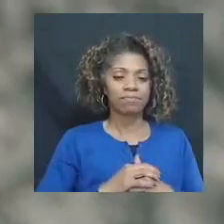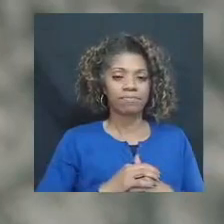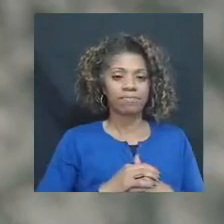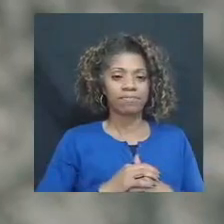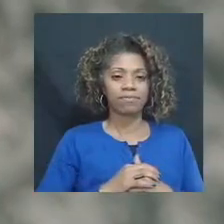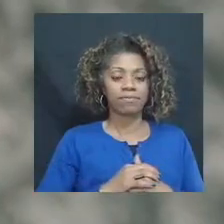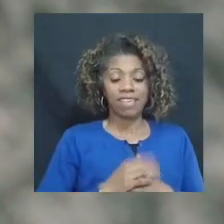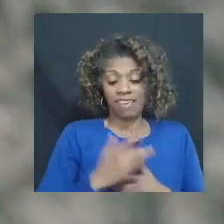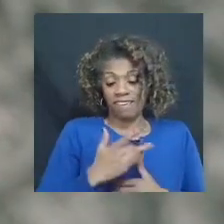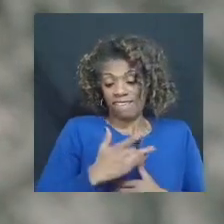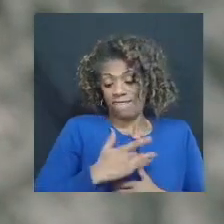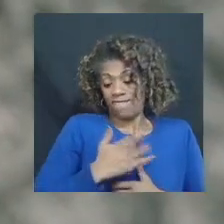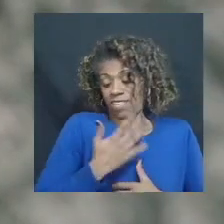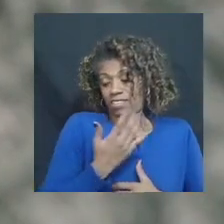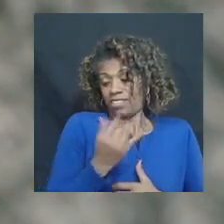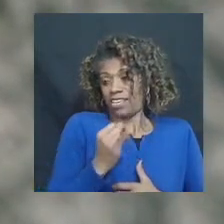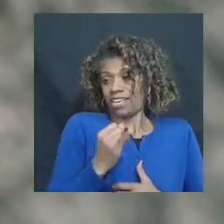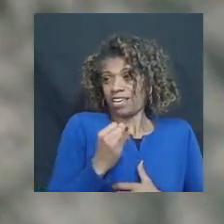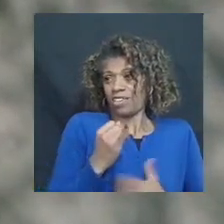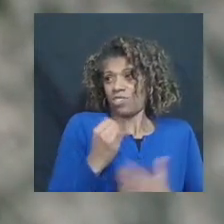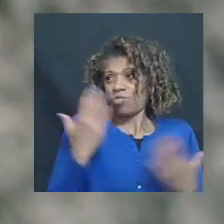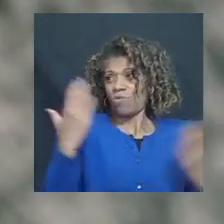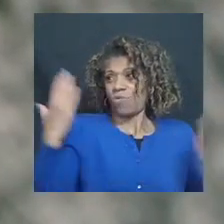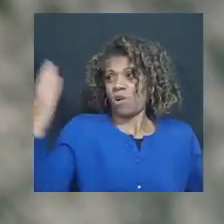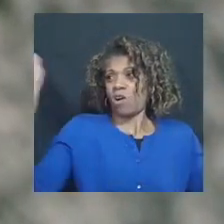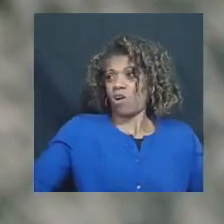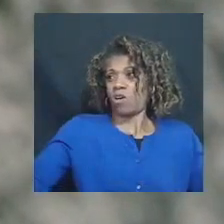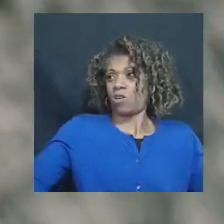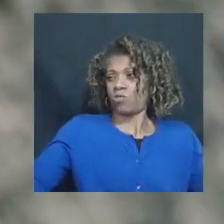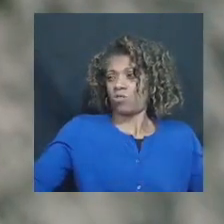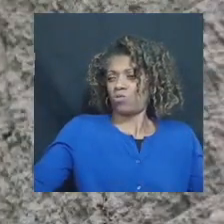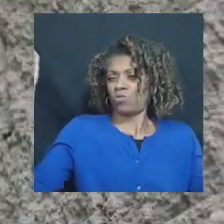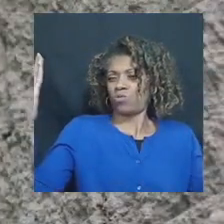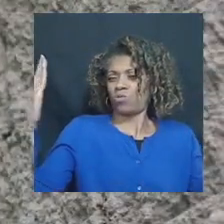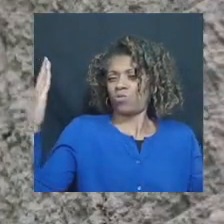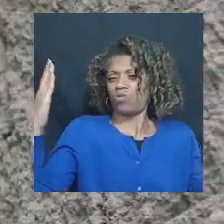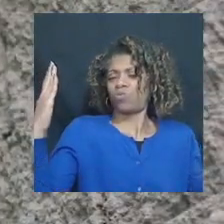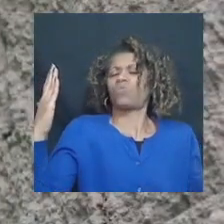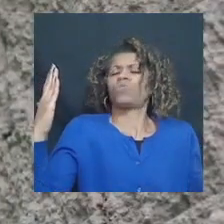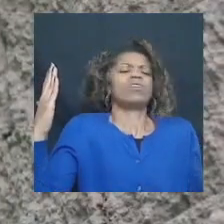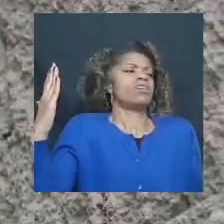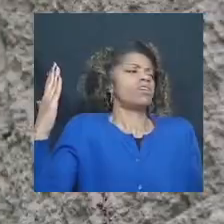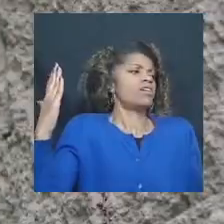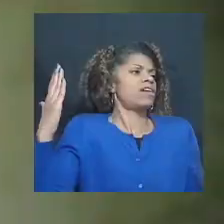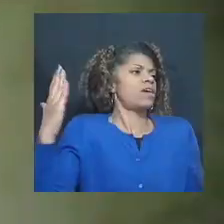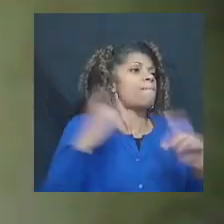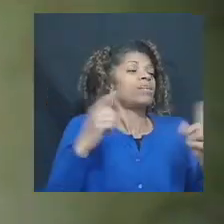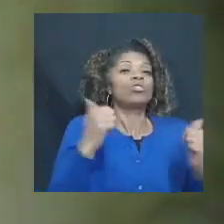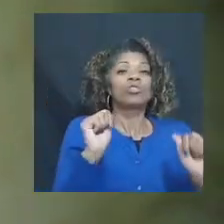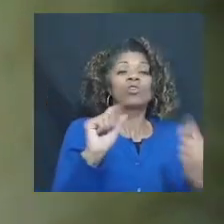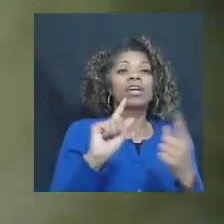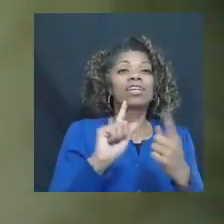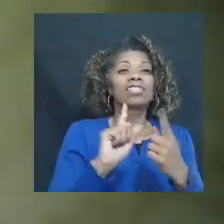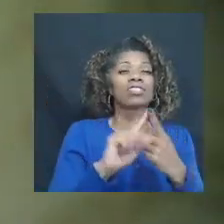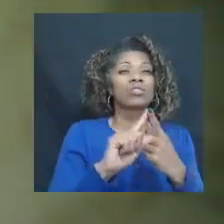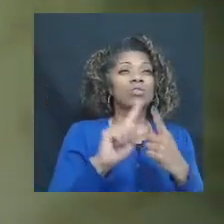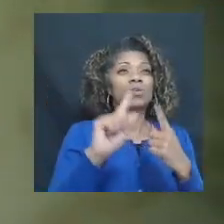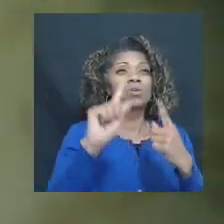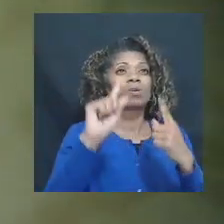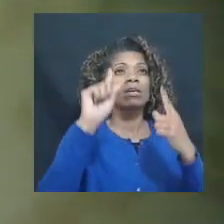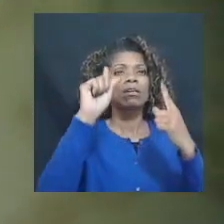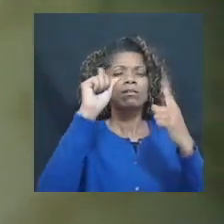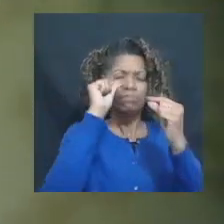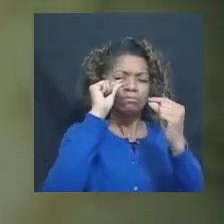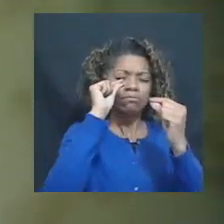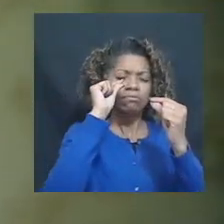the walls are closing in, closing in. And you try to shut your eyes